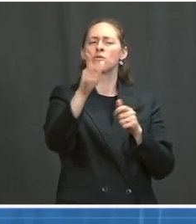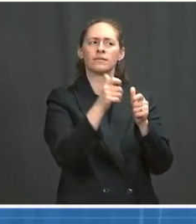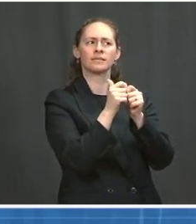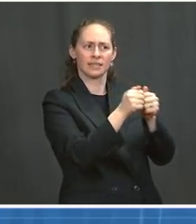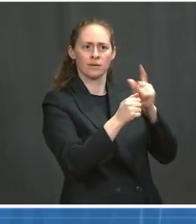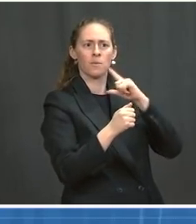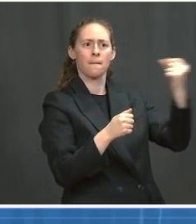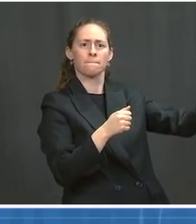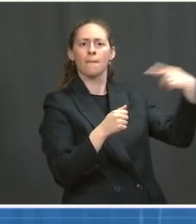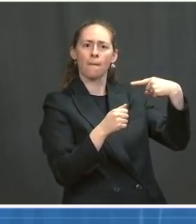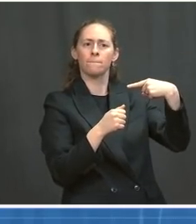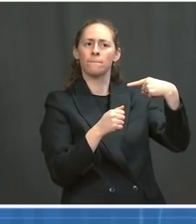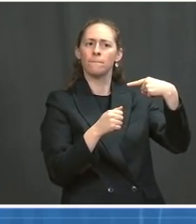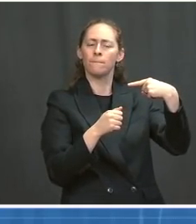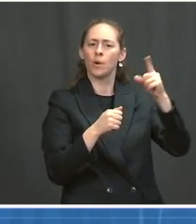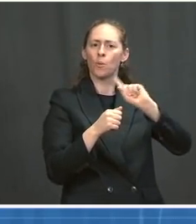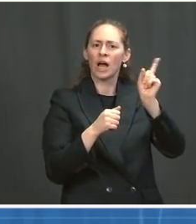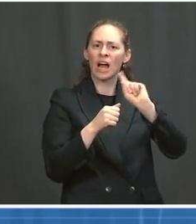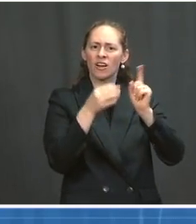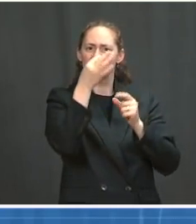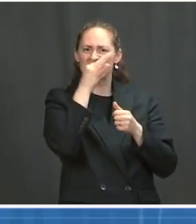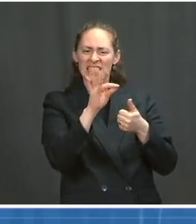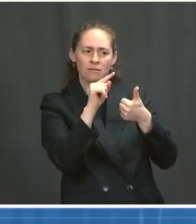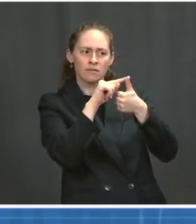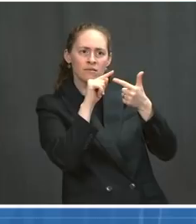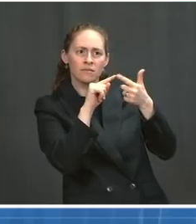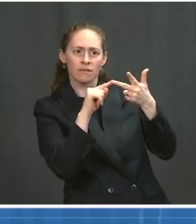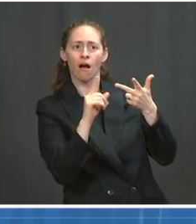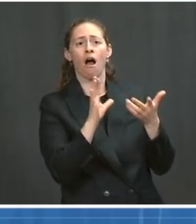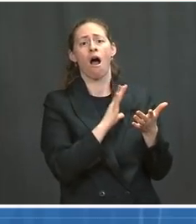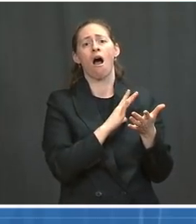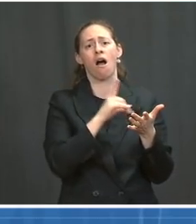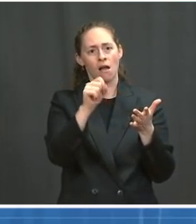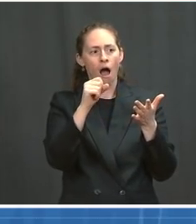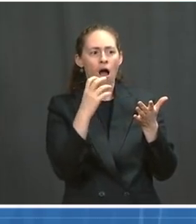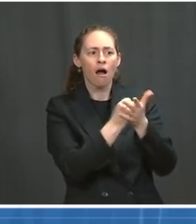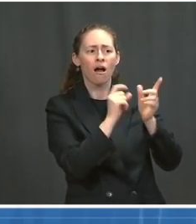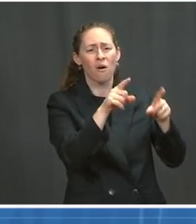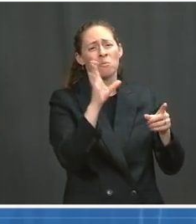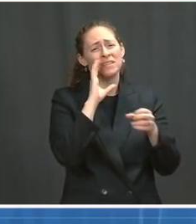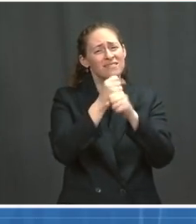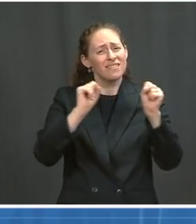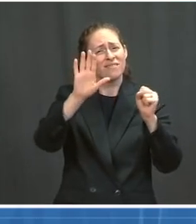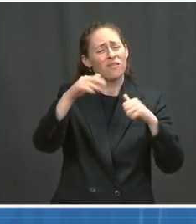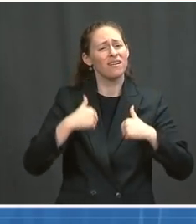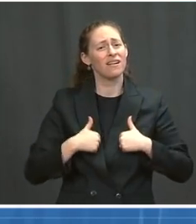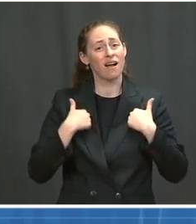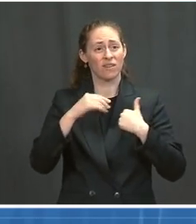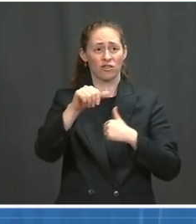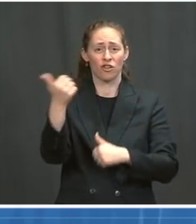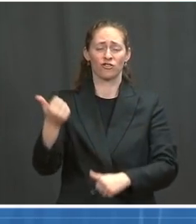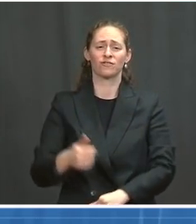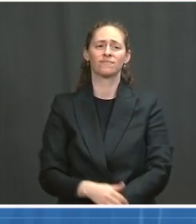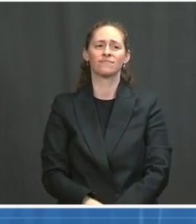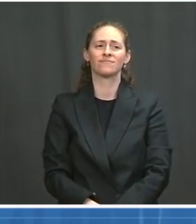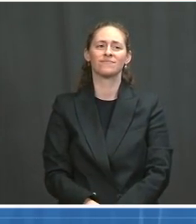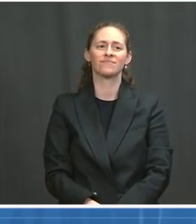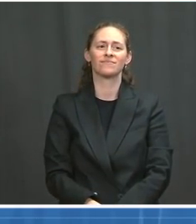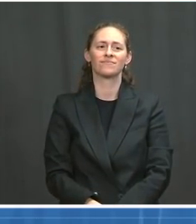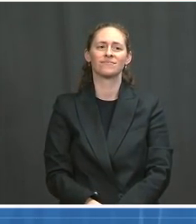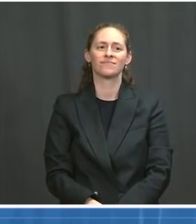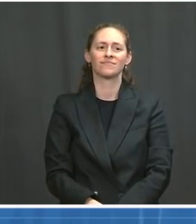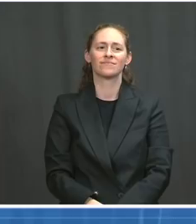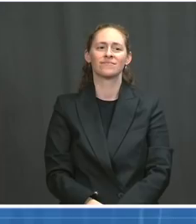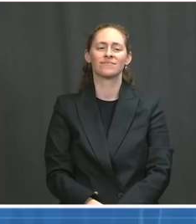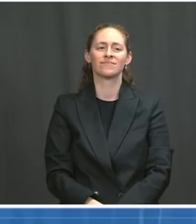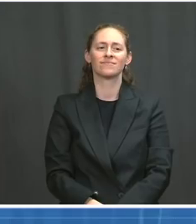and return to a more normal lifestyle. With that, over to you, Dr. Walensky. Thank you so much, and good morning